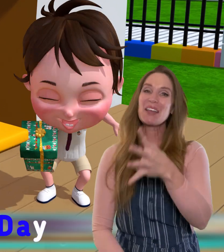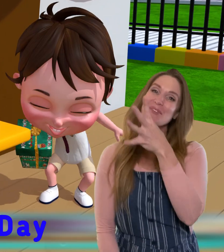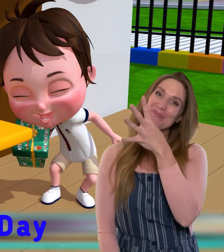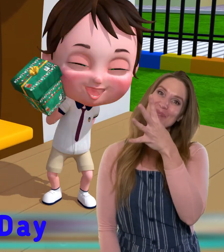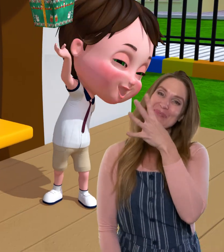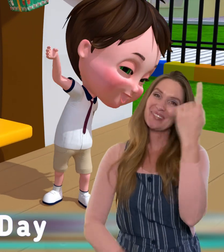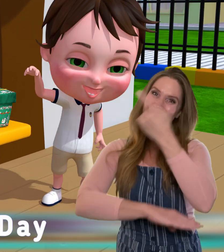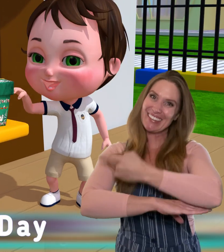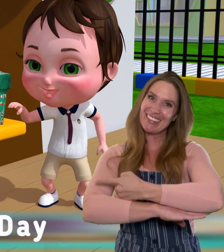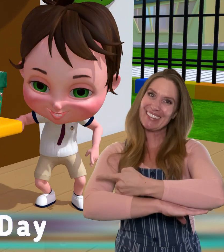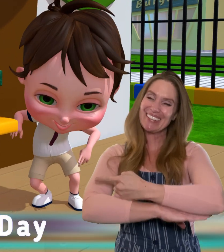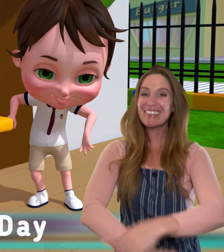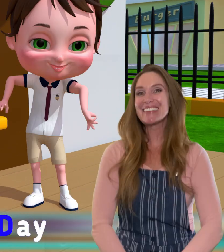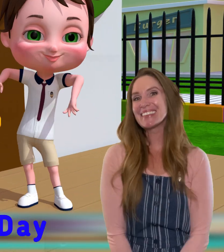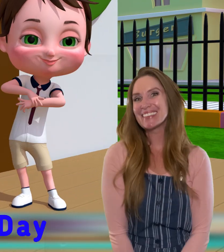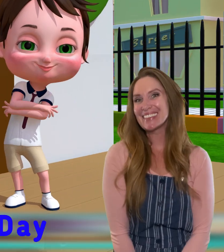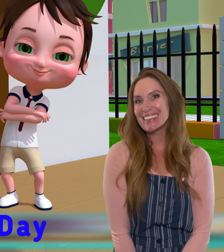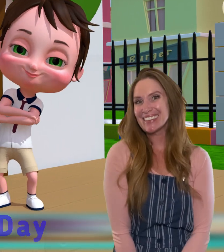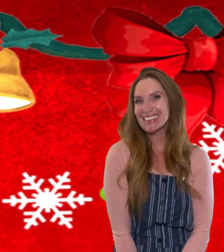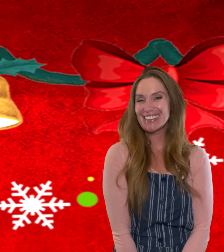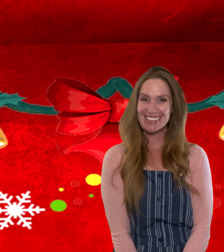Day, it's Mother's Day.